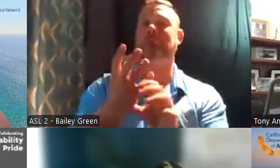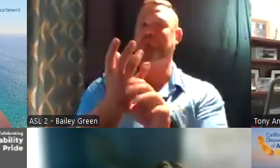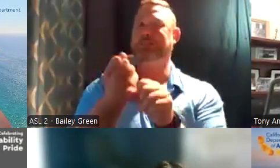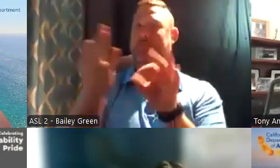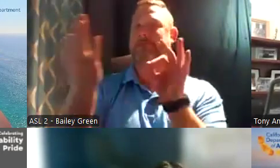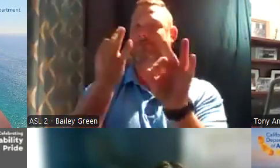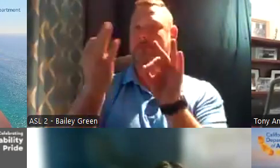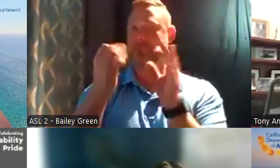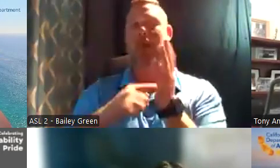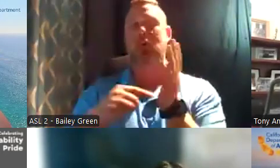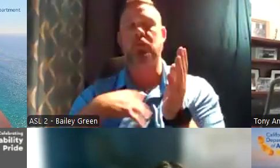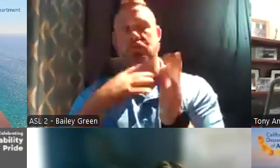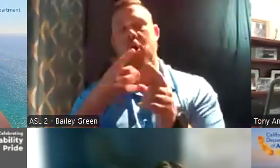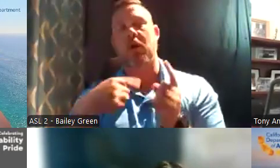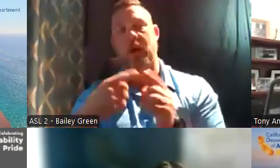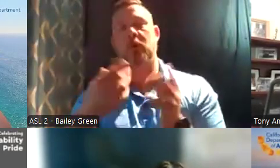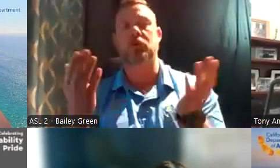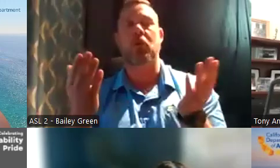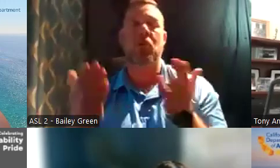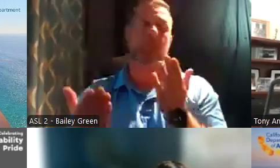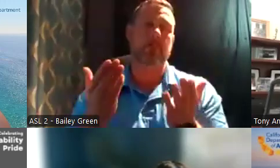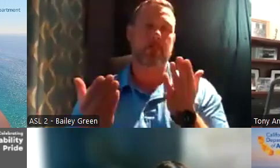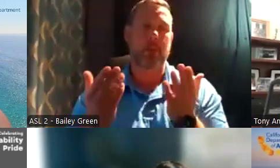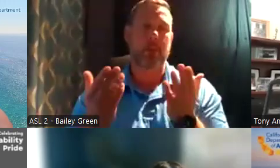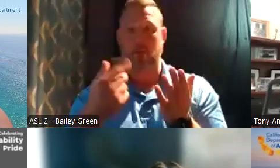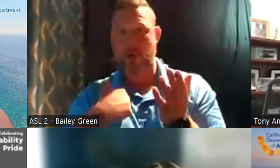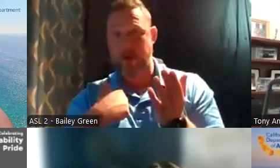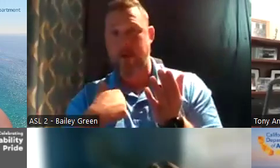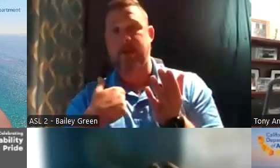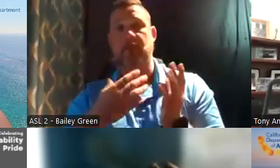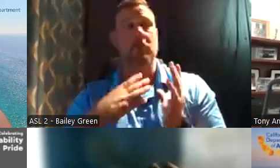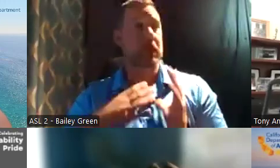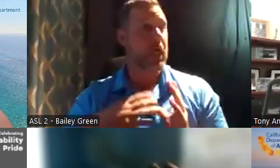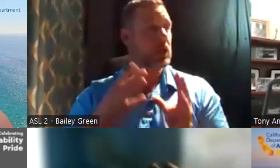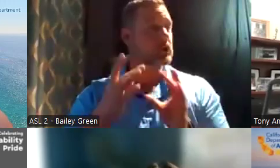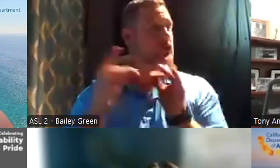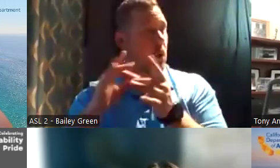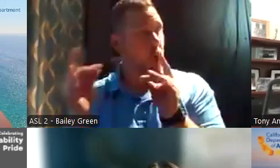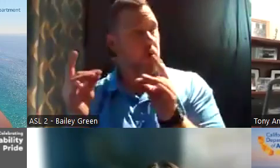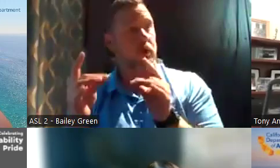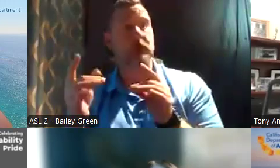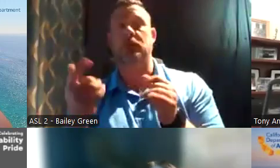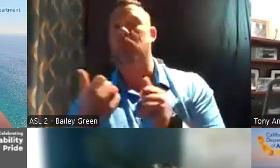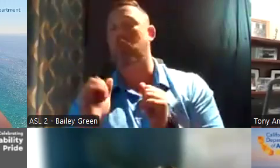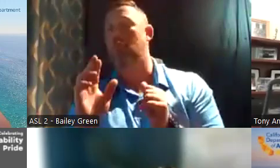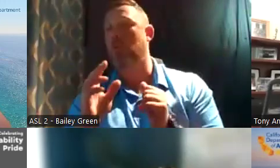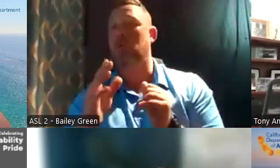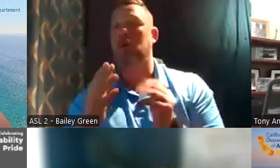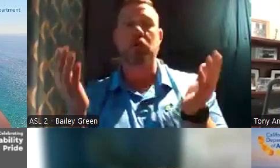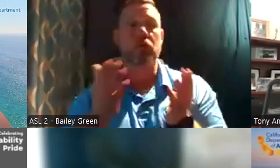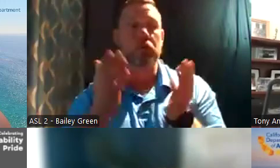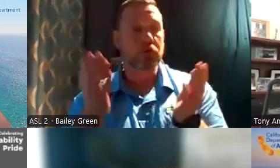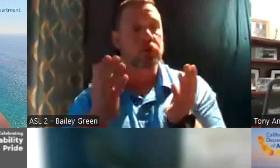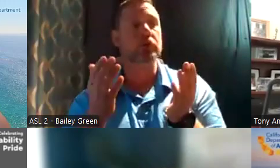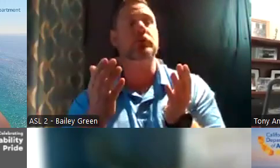we're talking about. So I would just say maybe if you have client stories that you want to bring with the Day of Action, or if you want to encourage